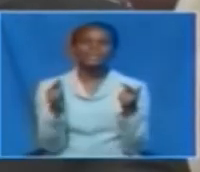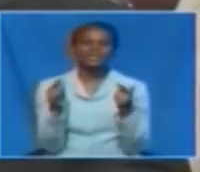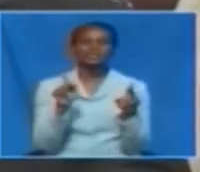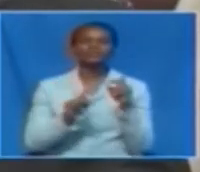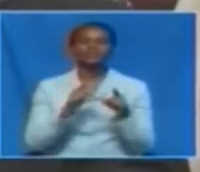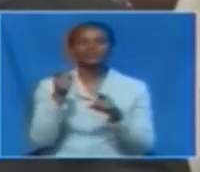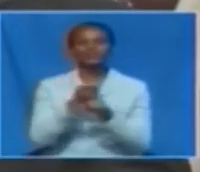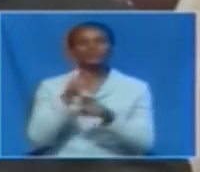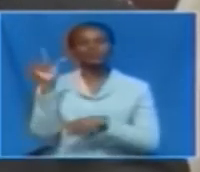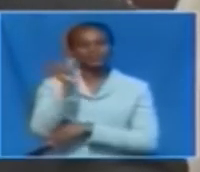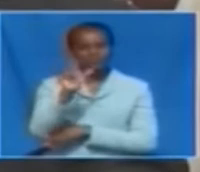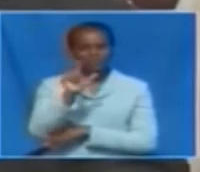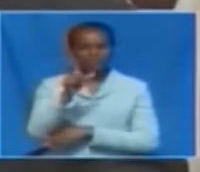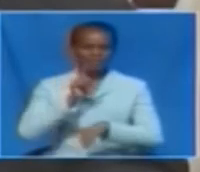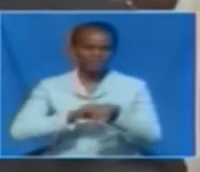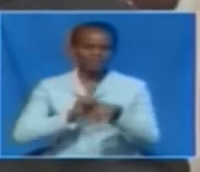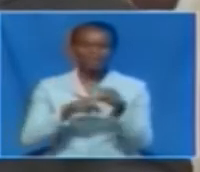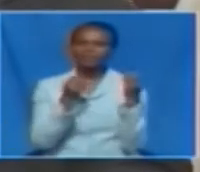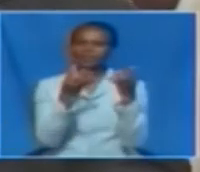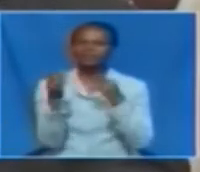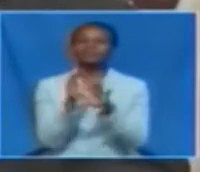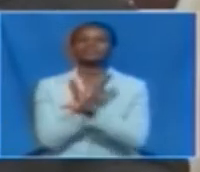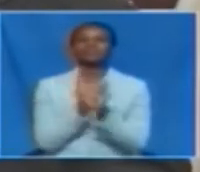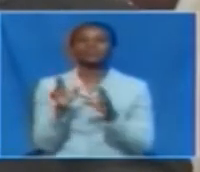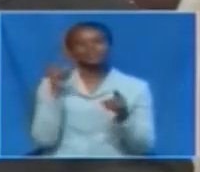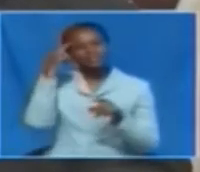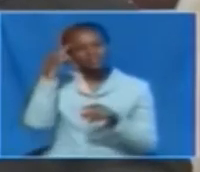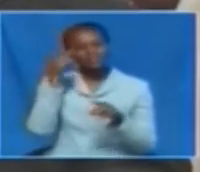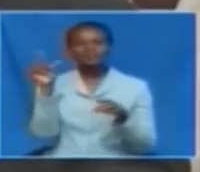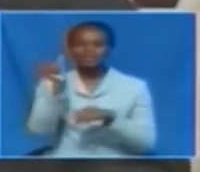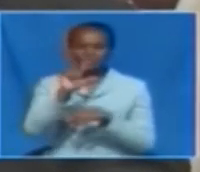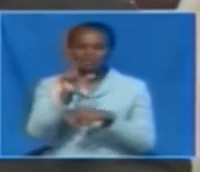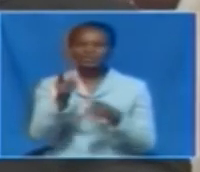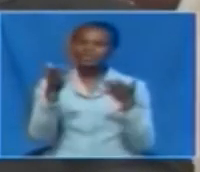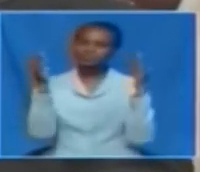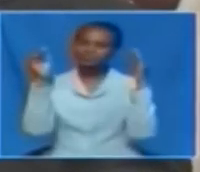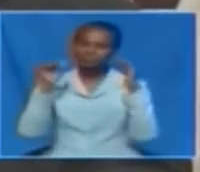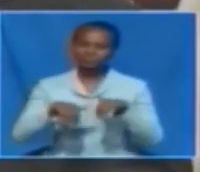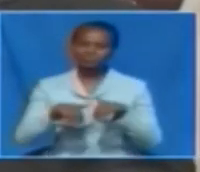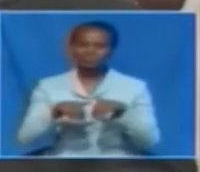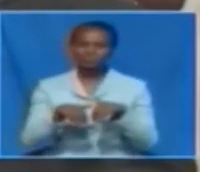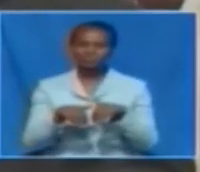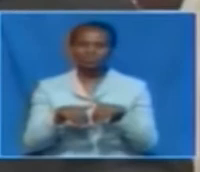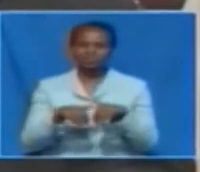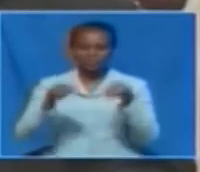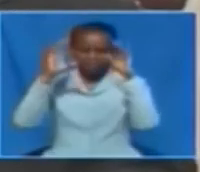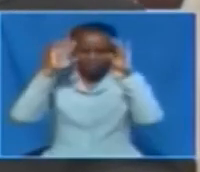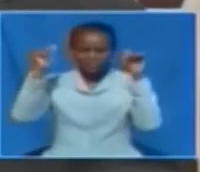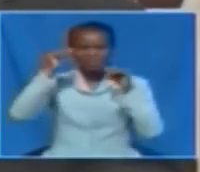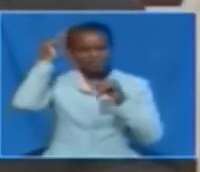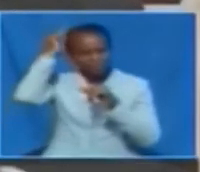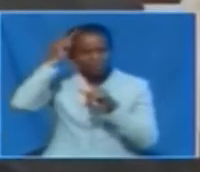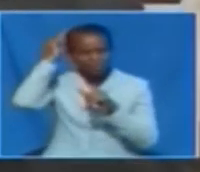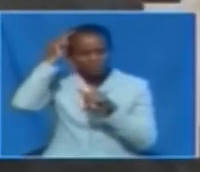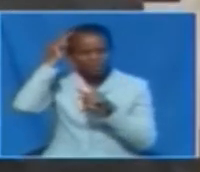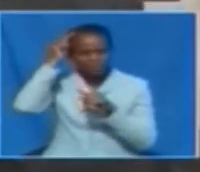MMD. And at that time, a lot of Zambians thought MMD would not survive. President Mwanawasa came,